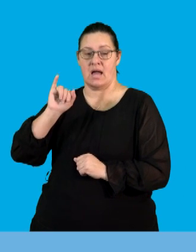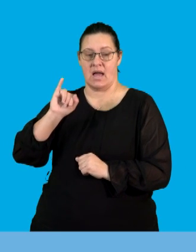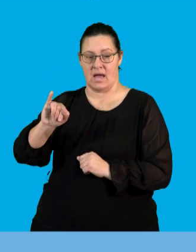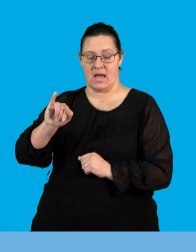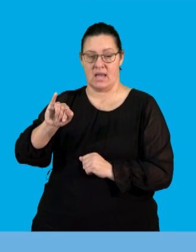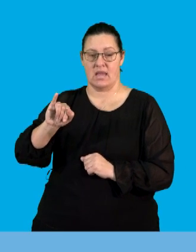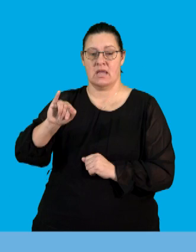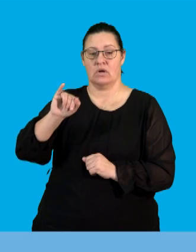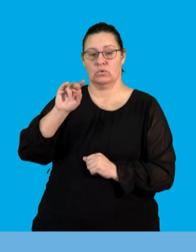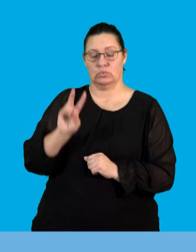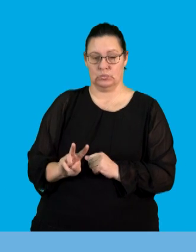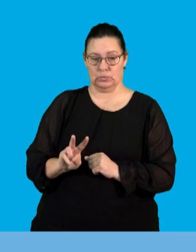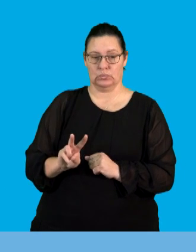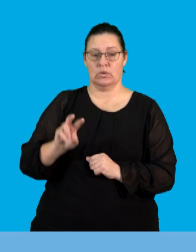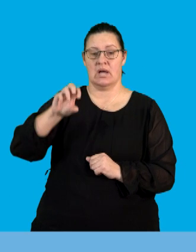is